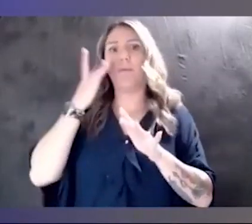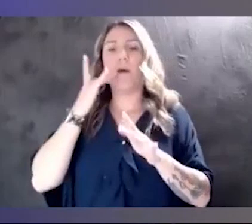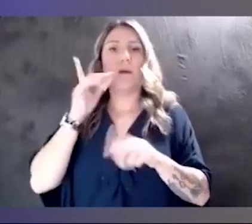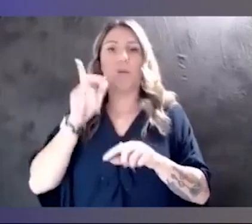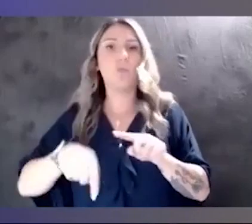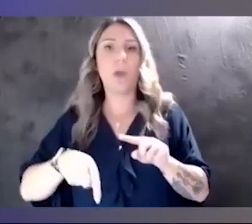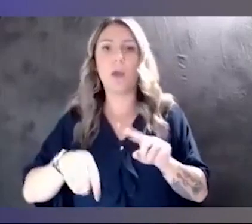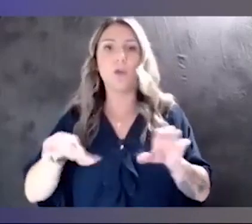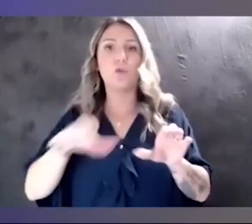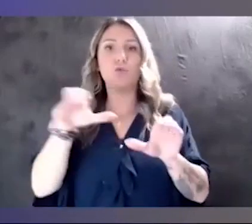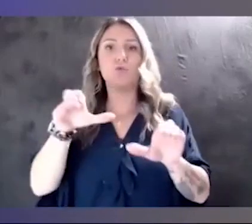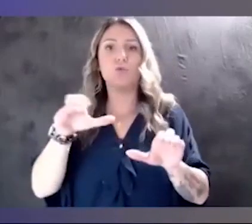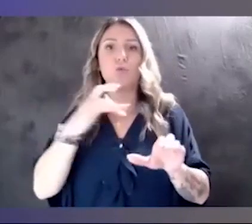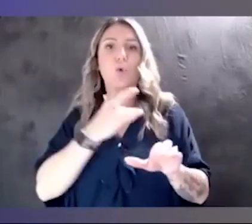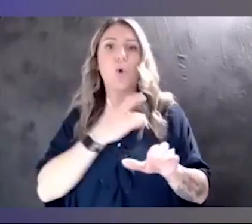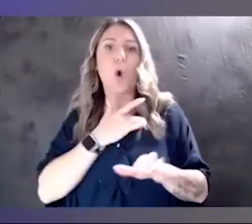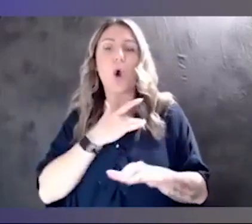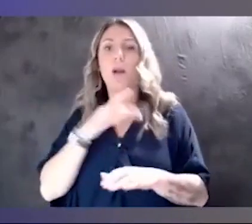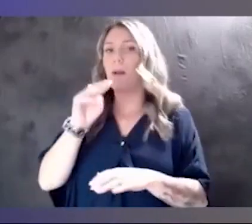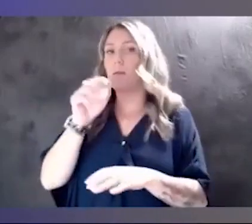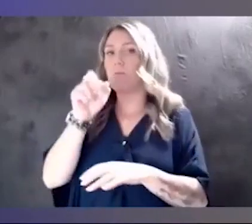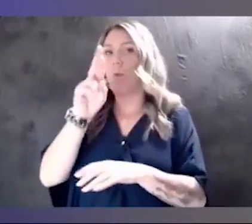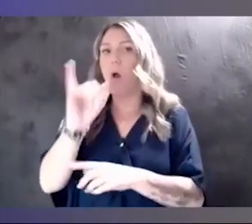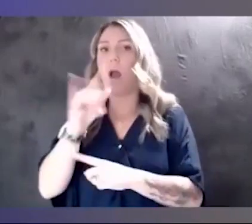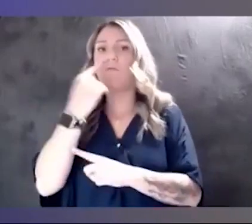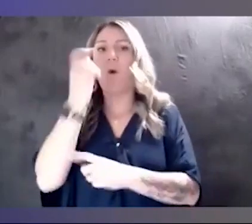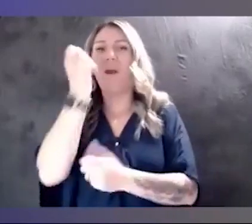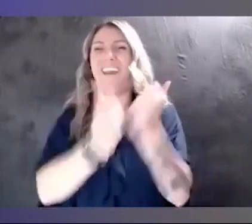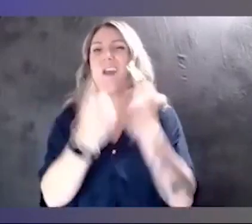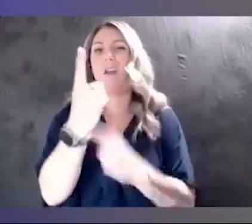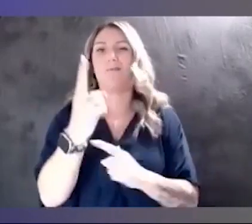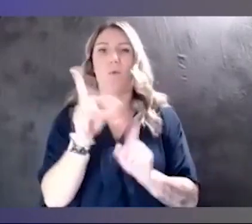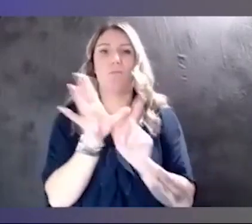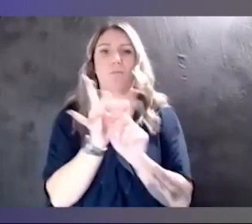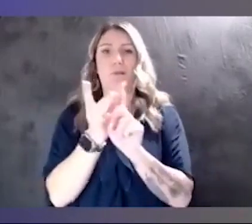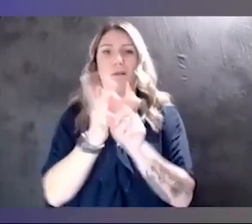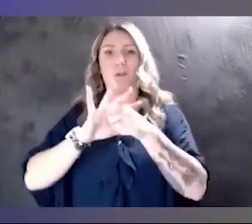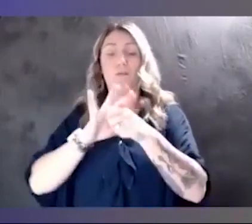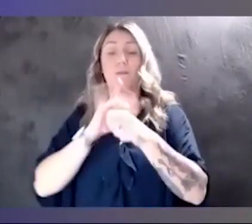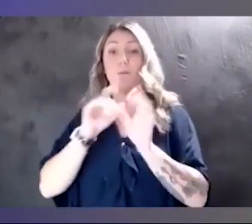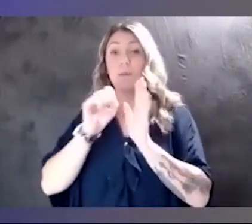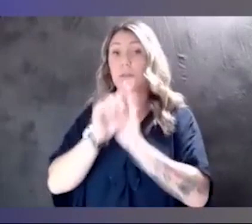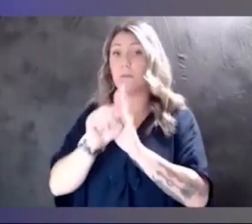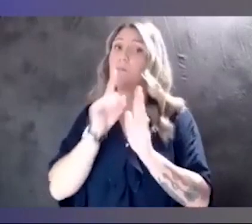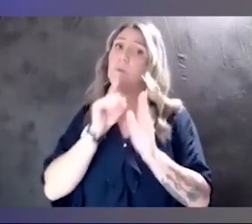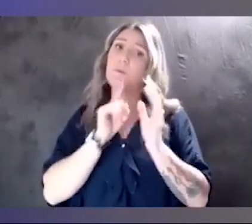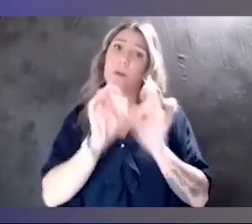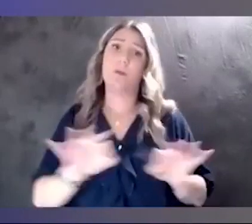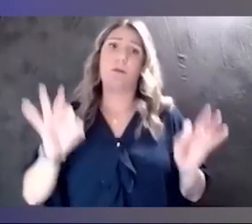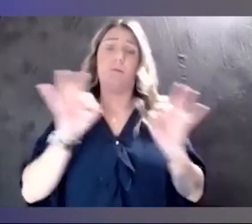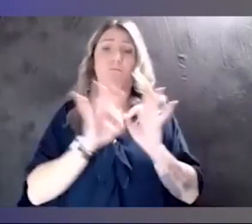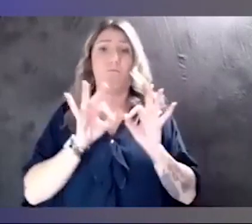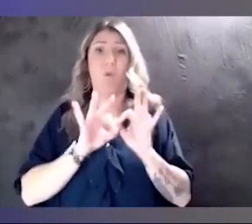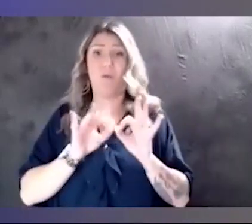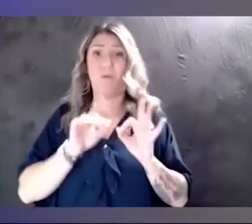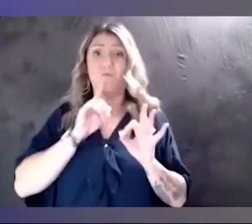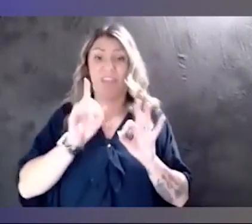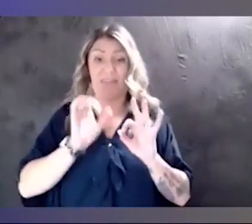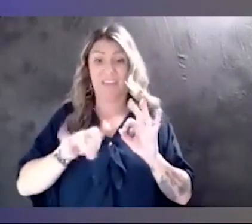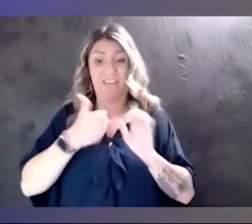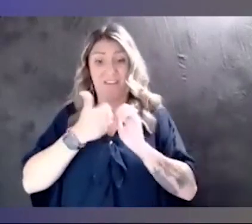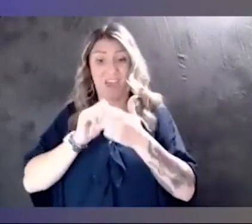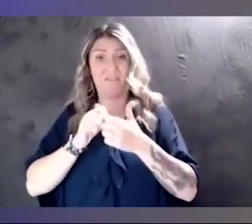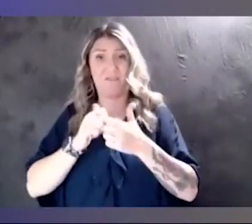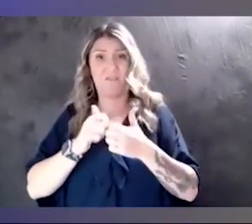do a cardiac MRI on everybody that gets COVID. So symptoms are very, very, very important. In fact, that athlete I commented on earlier that had the